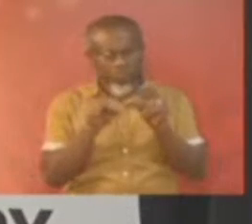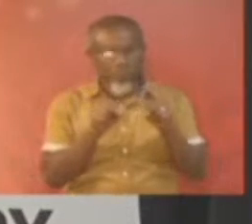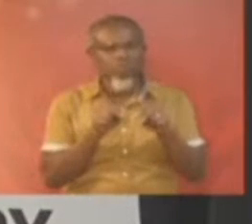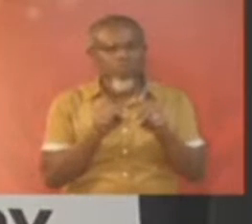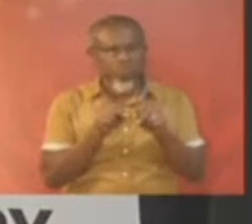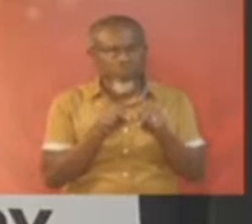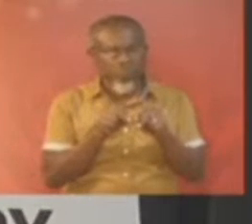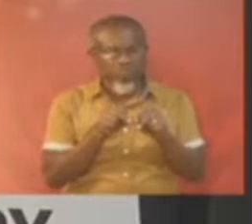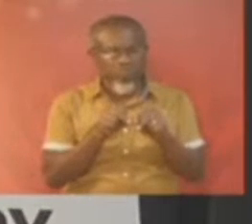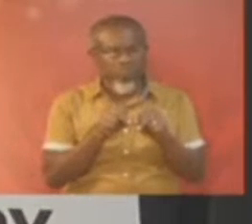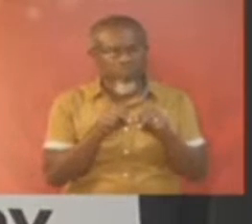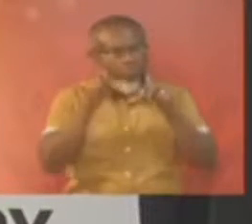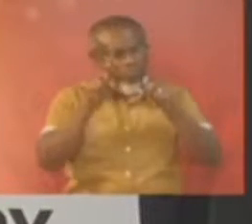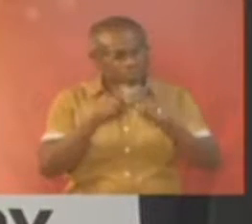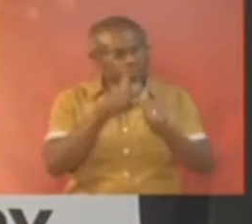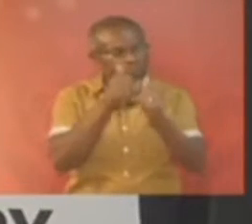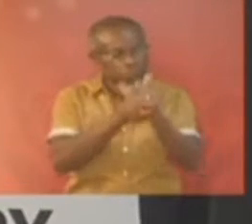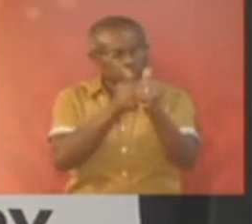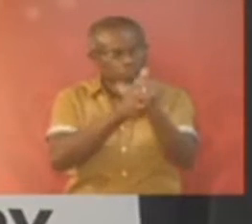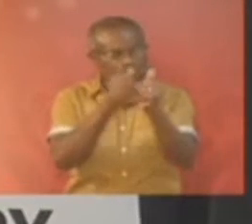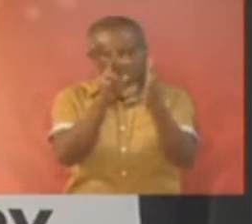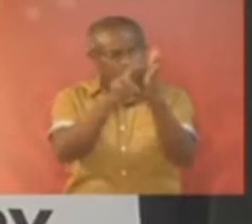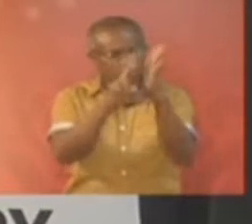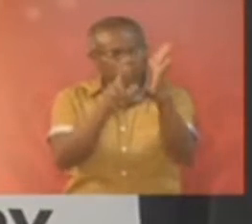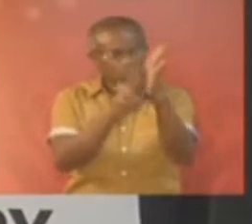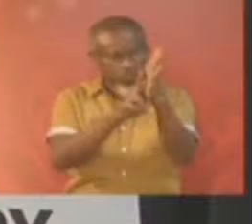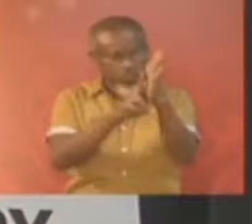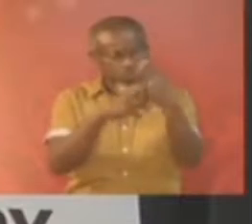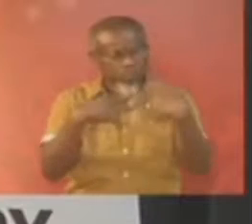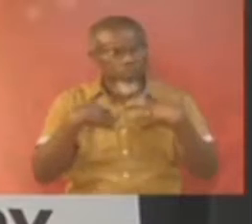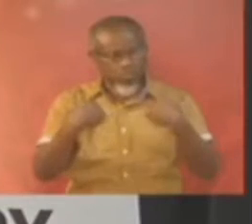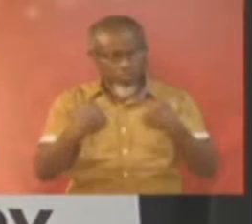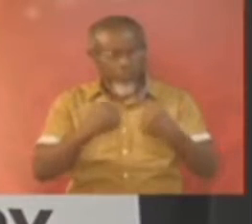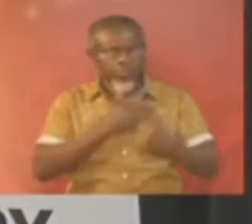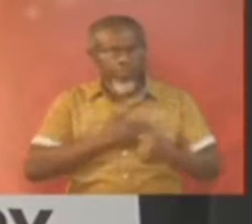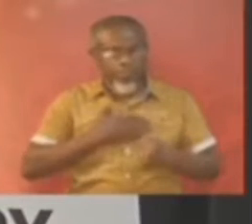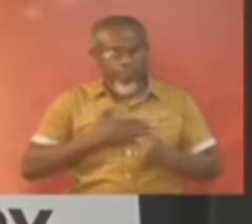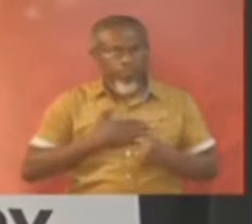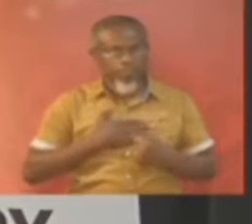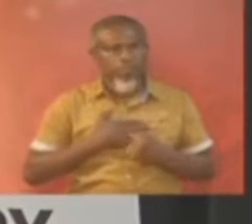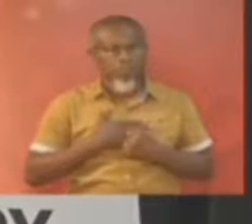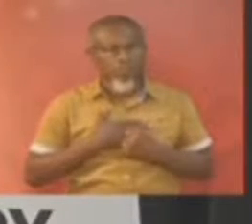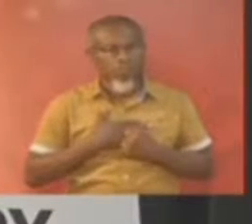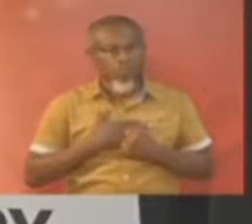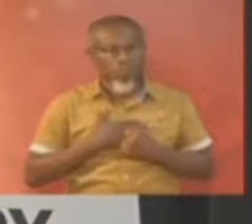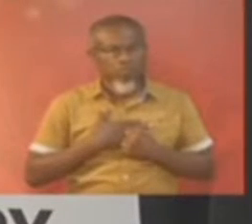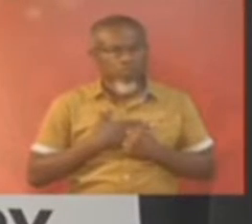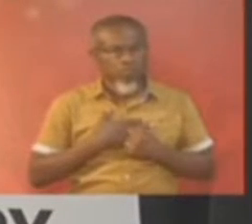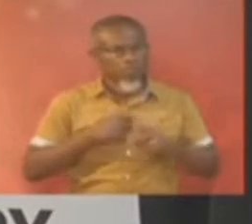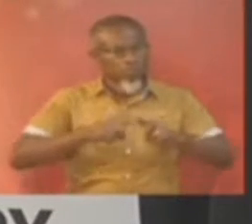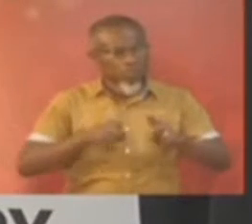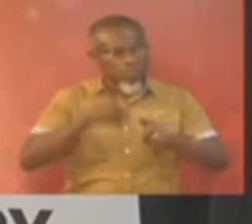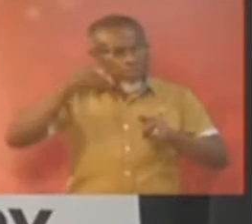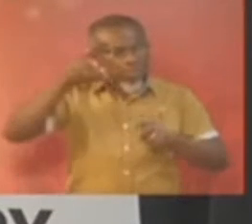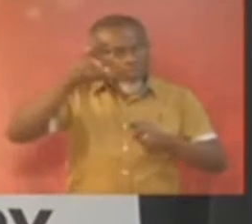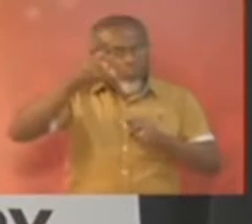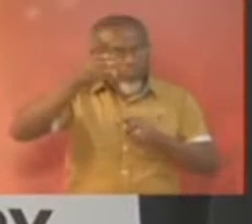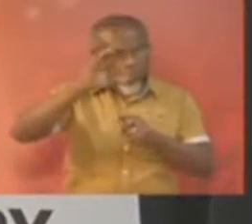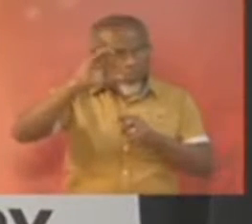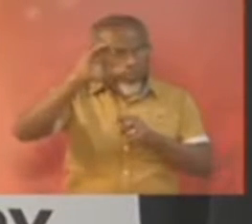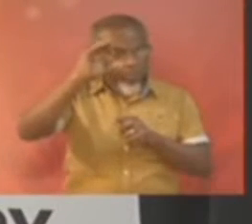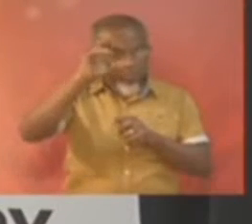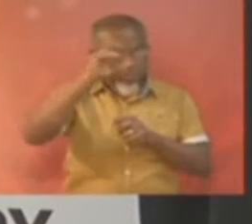rules is going to help. So it's not so much that something particular is happening or not happening in those counties, but there's a lot of urbanization, there's a lot of